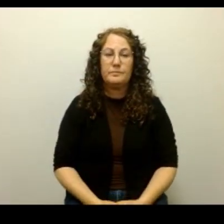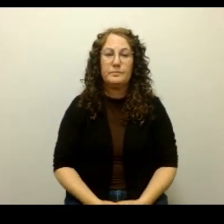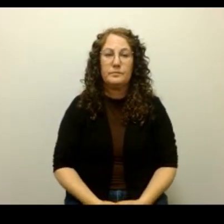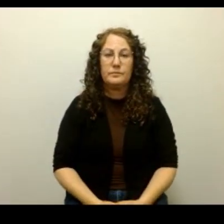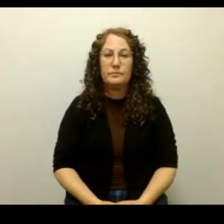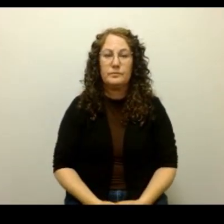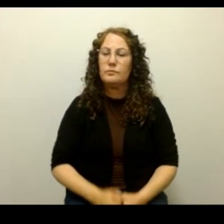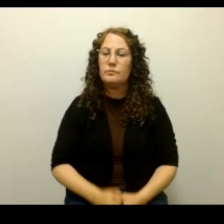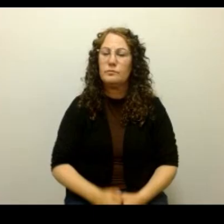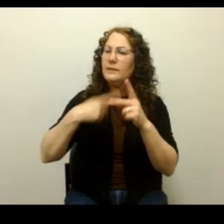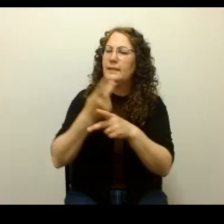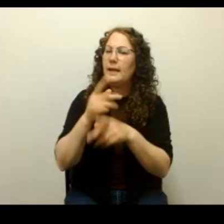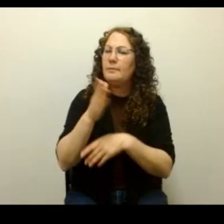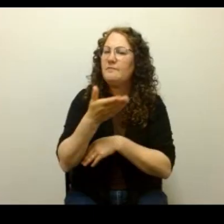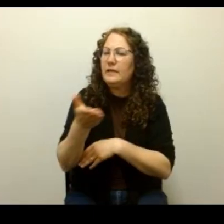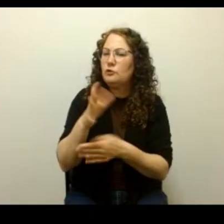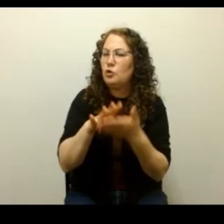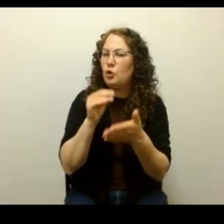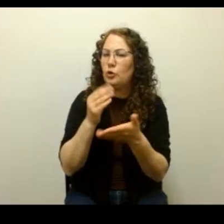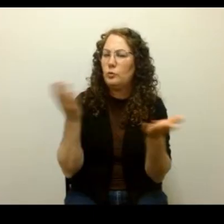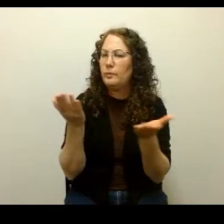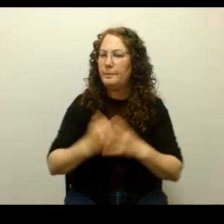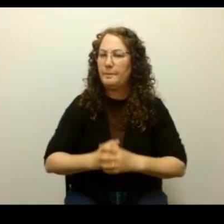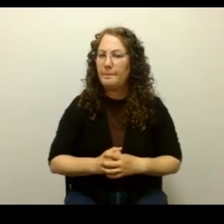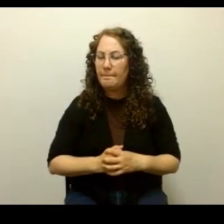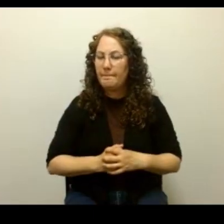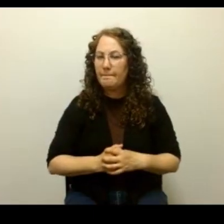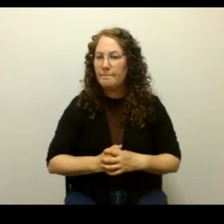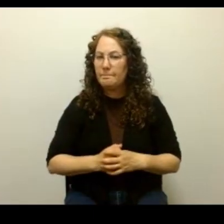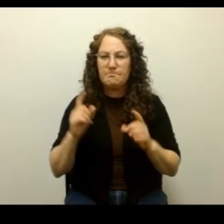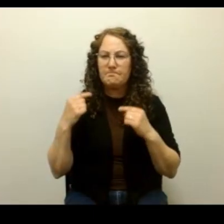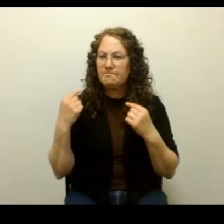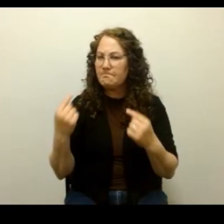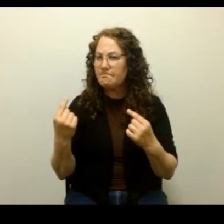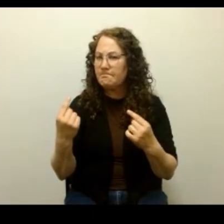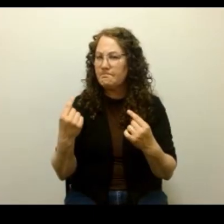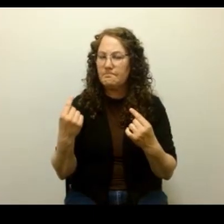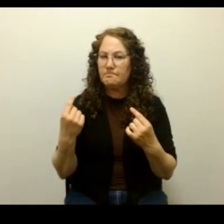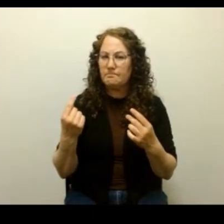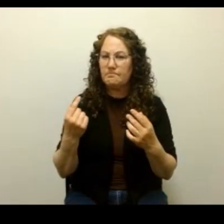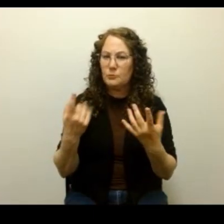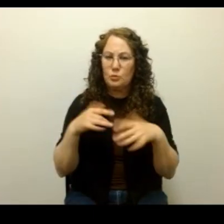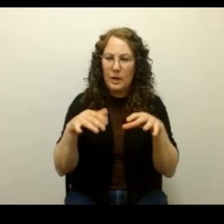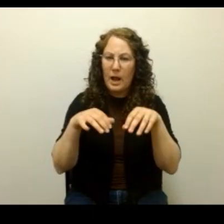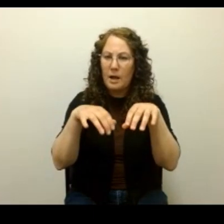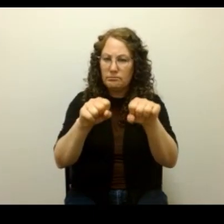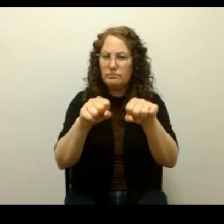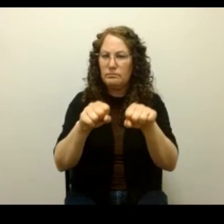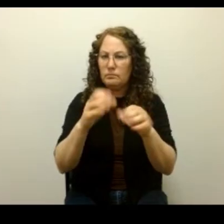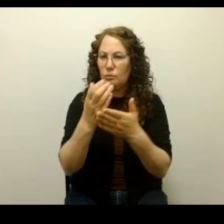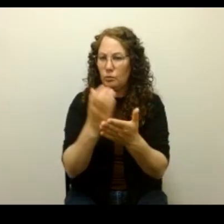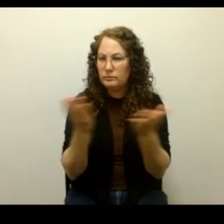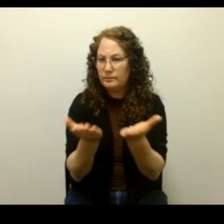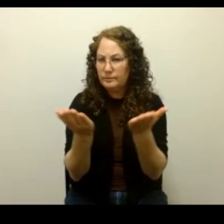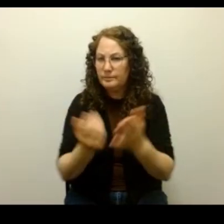What type of things have you learned so far as you take your courses?